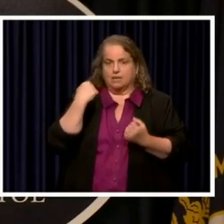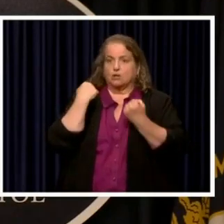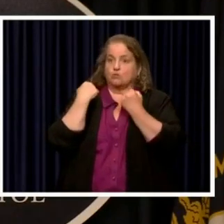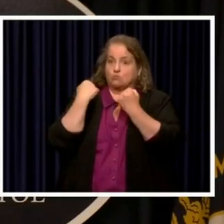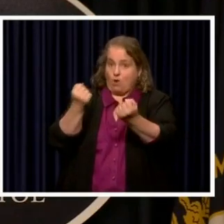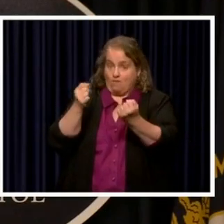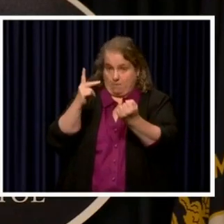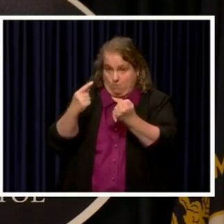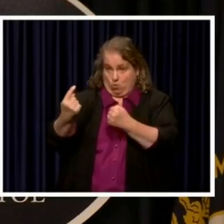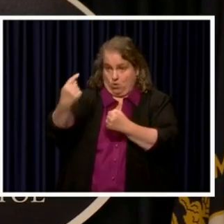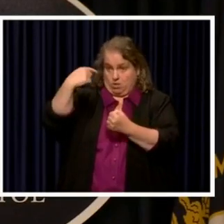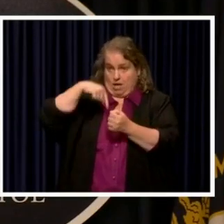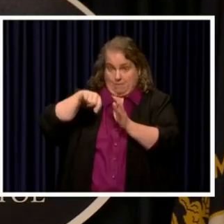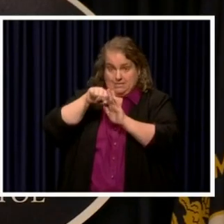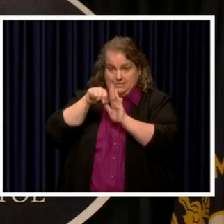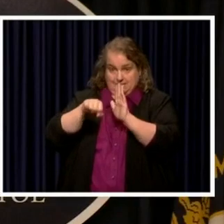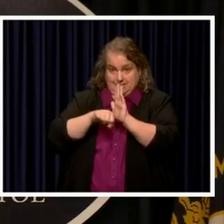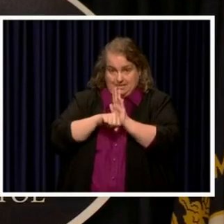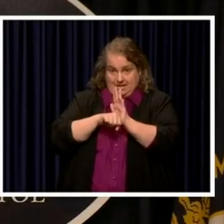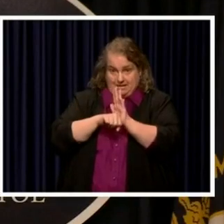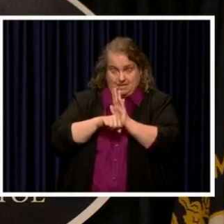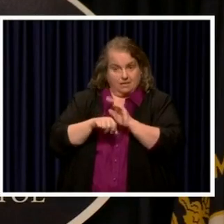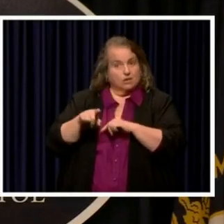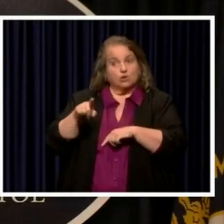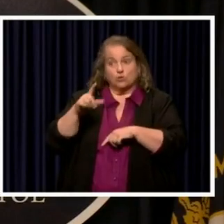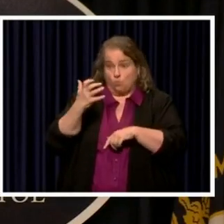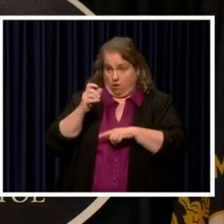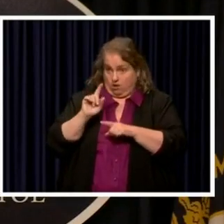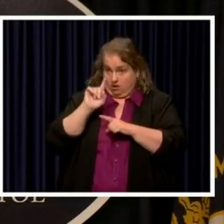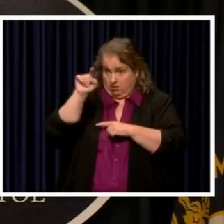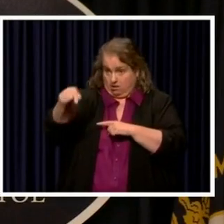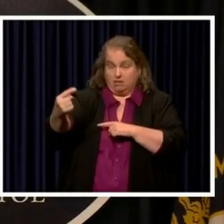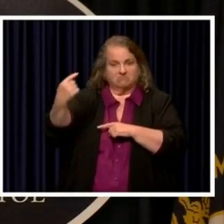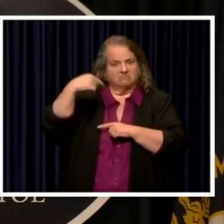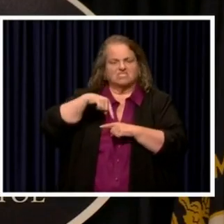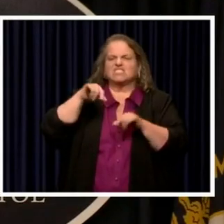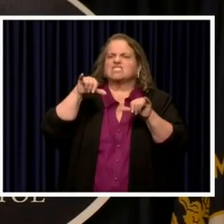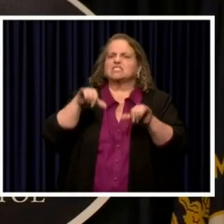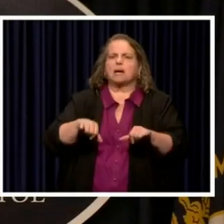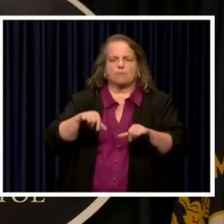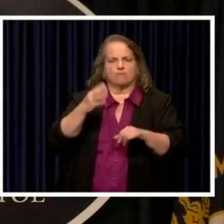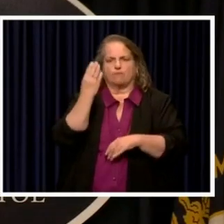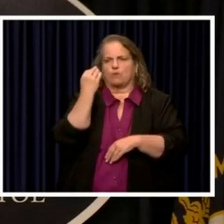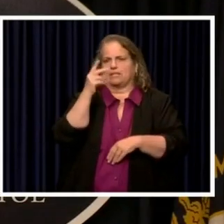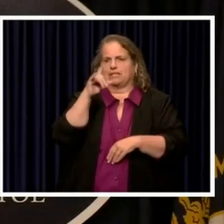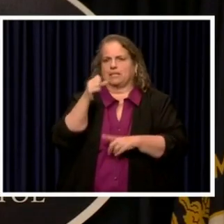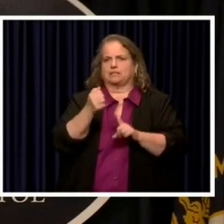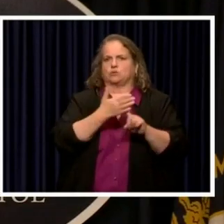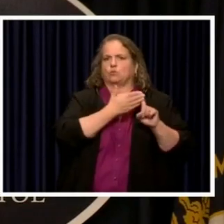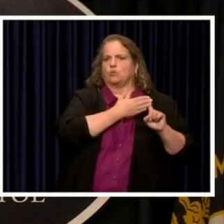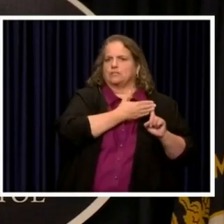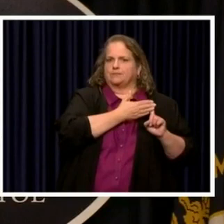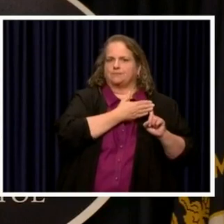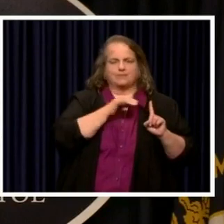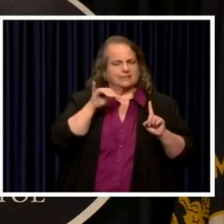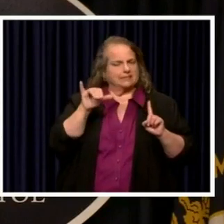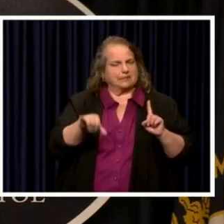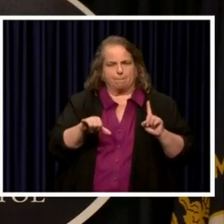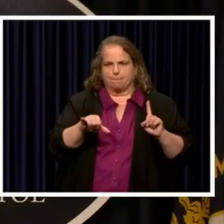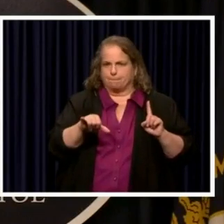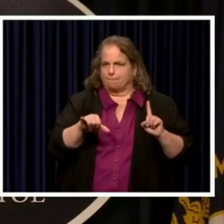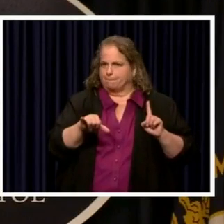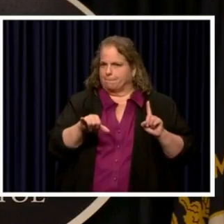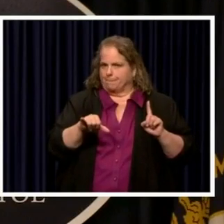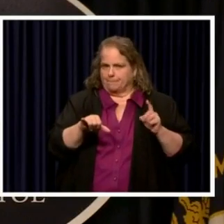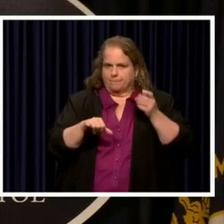come in the state are going to stay in effect with, of course, the exceptions that were